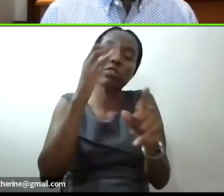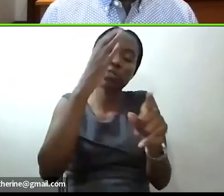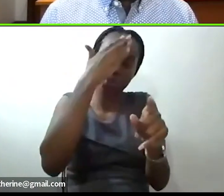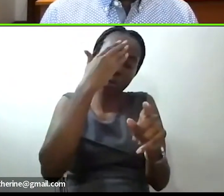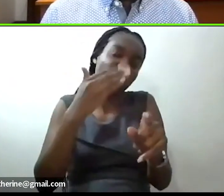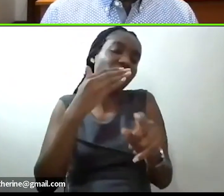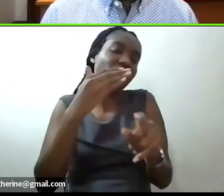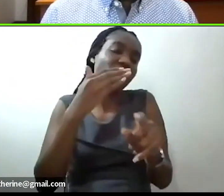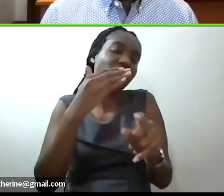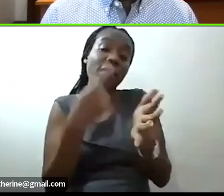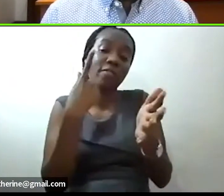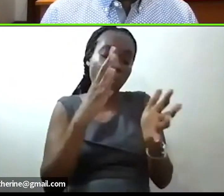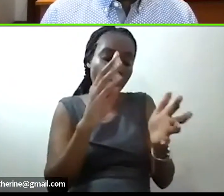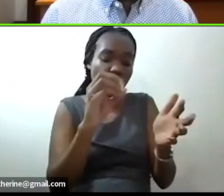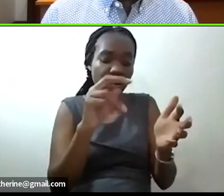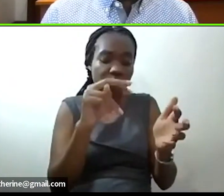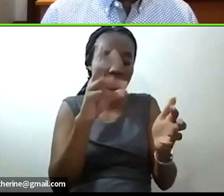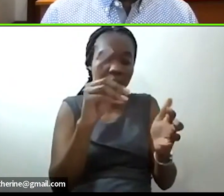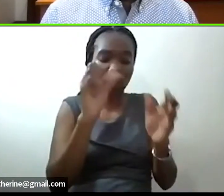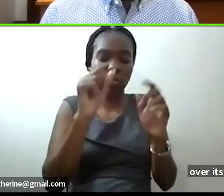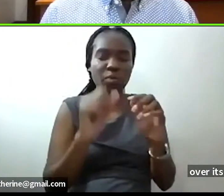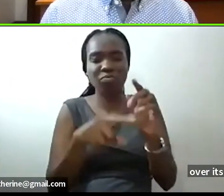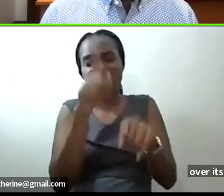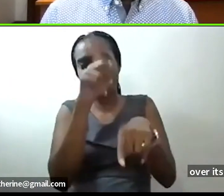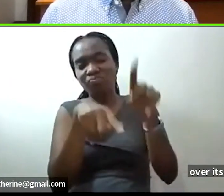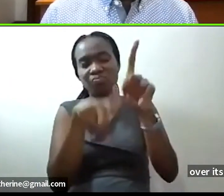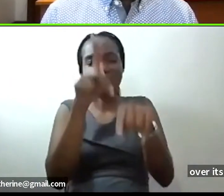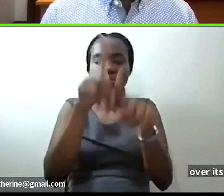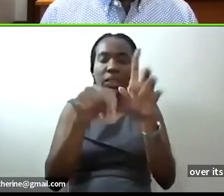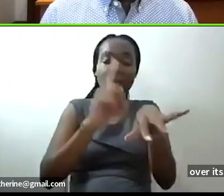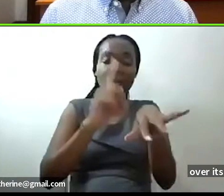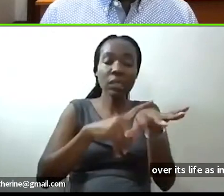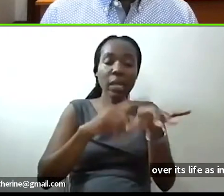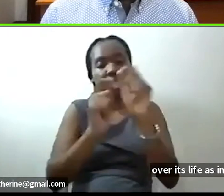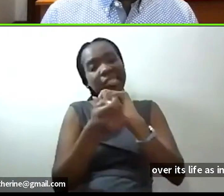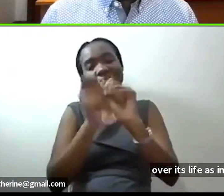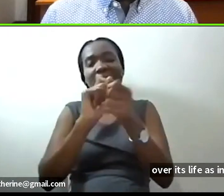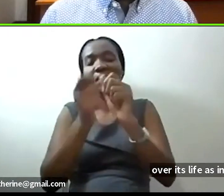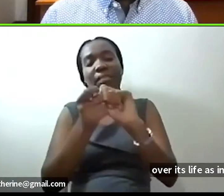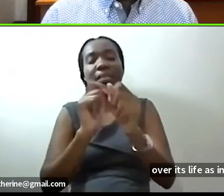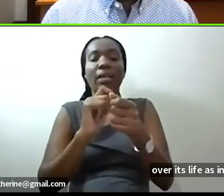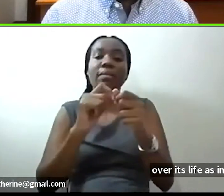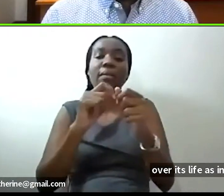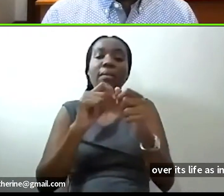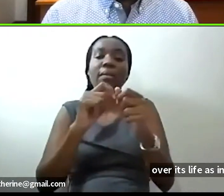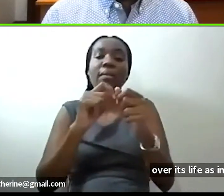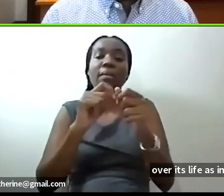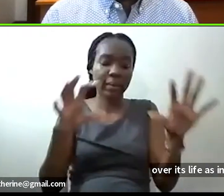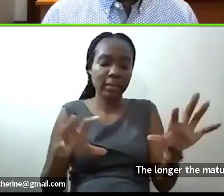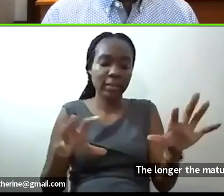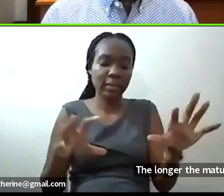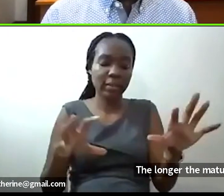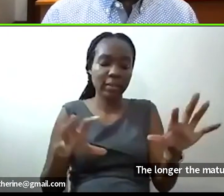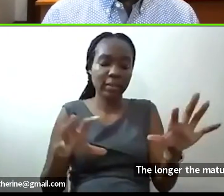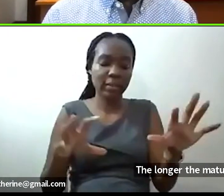as interest rates as market changes. The longer the maturity of a bond, the greater the price volatility